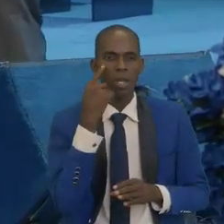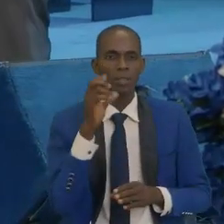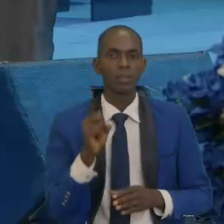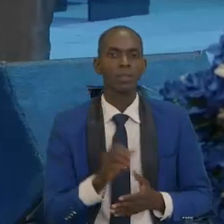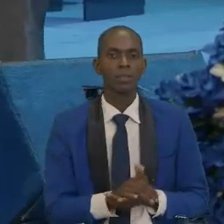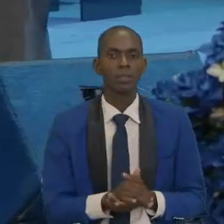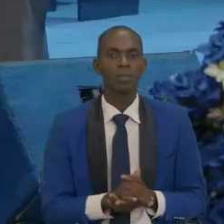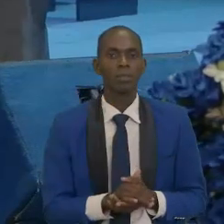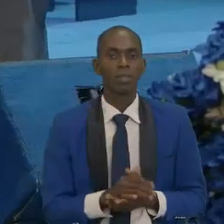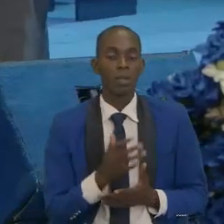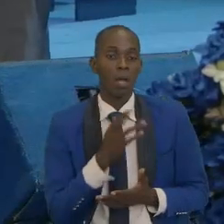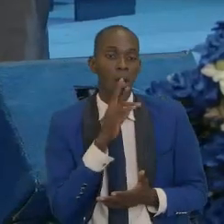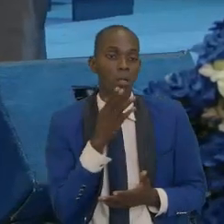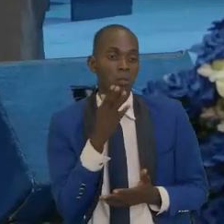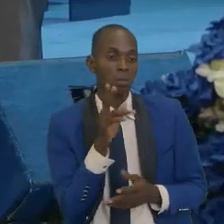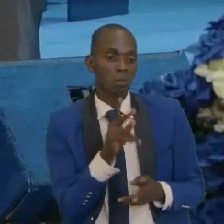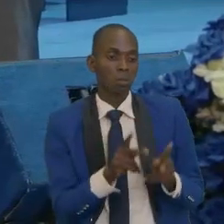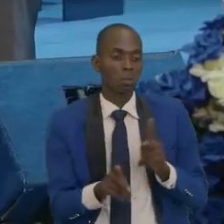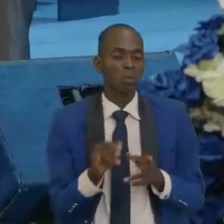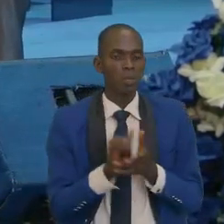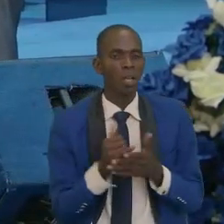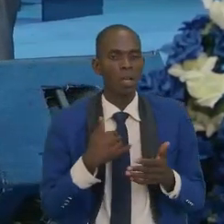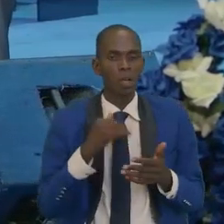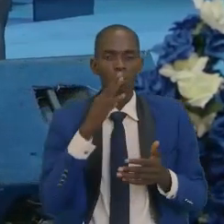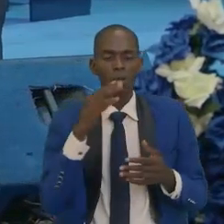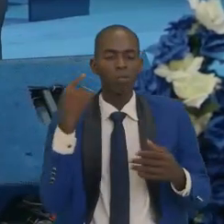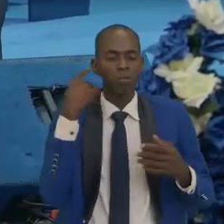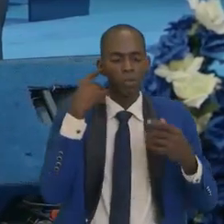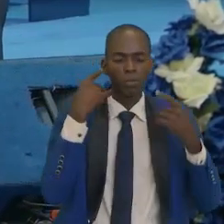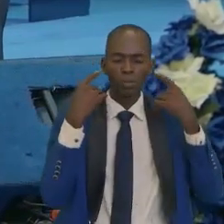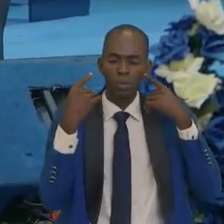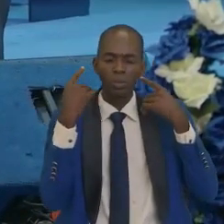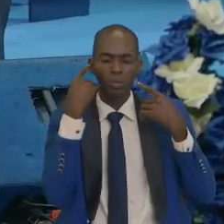Are there people that have been hearing the gospel for a long time?